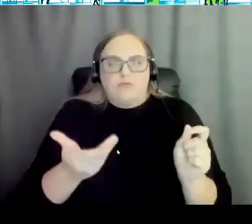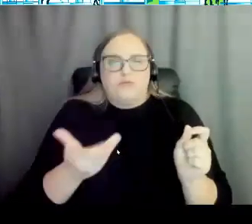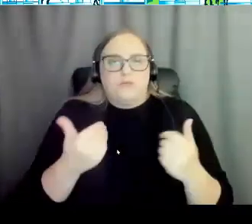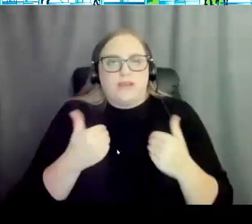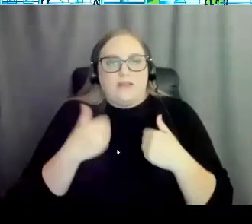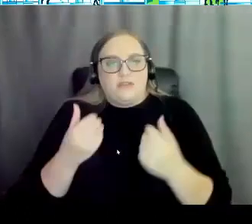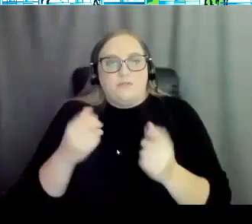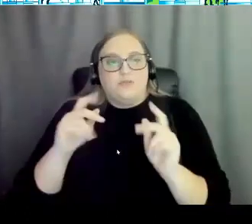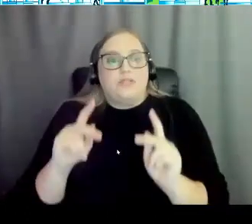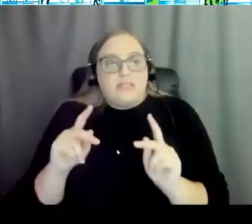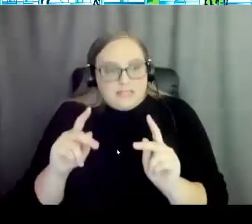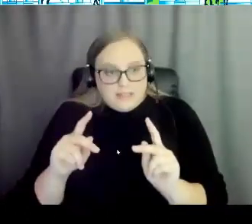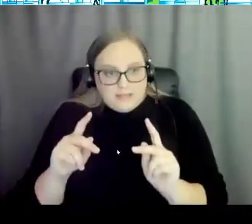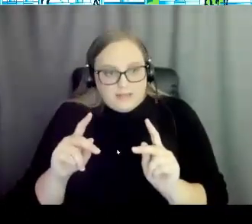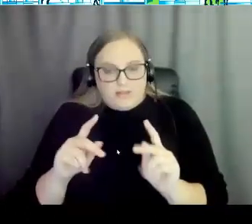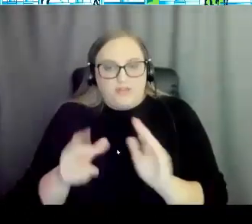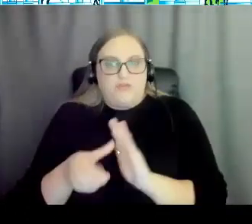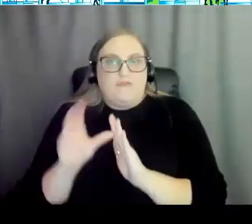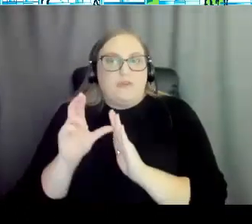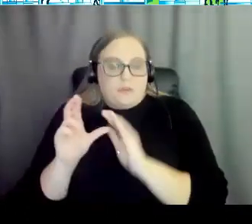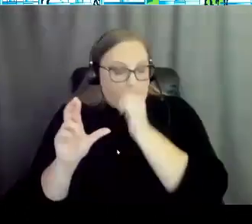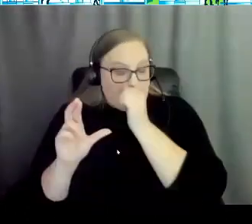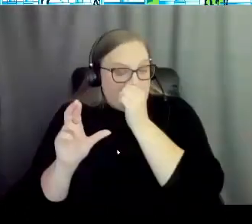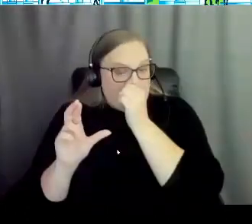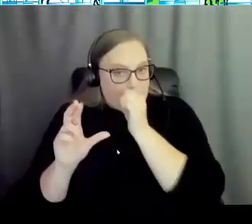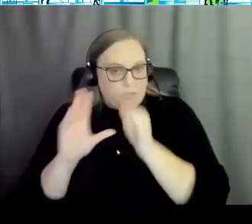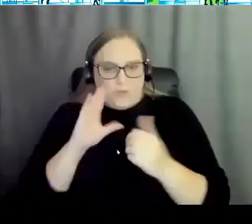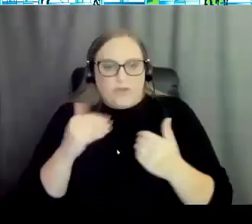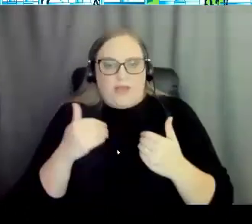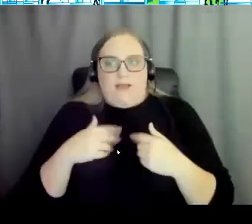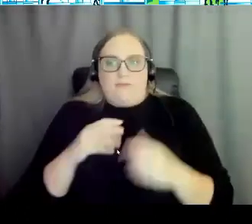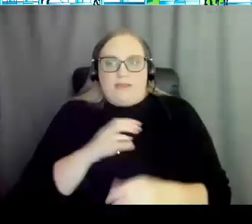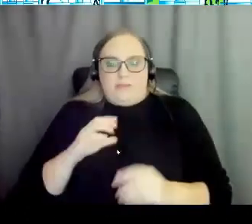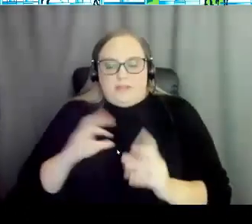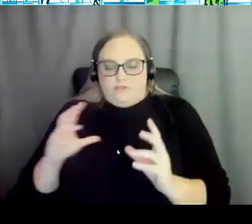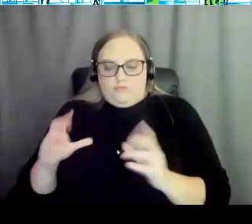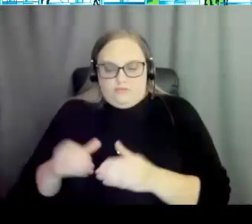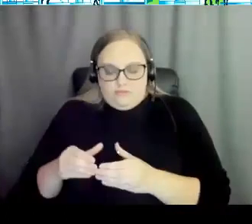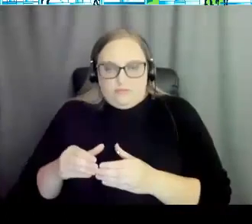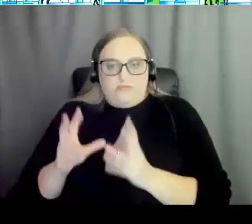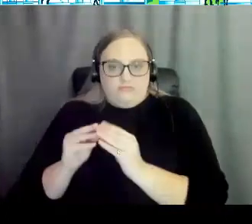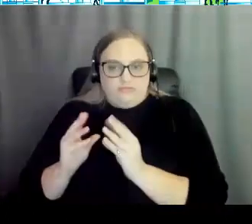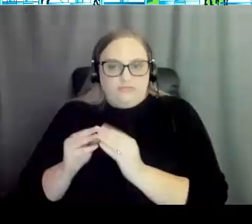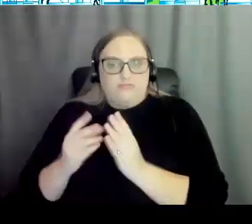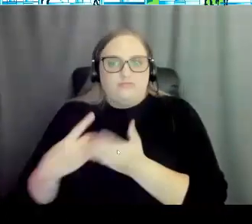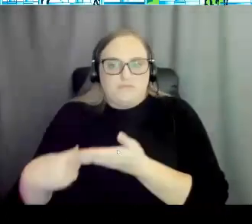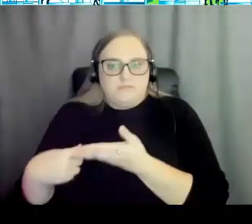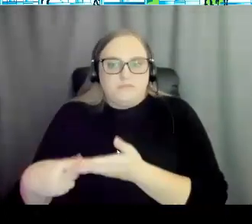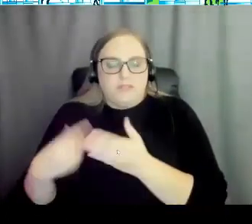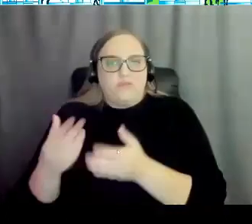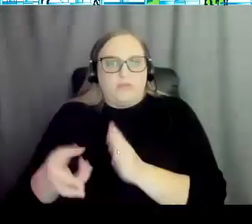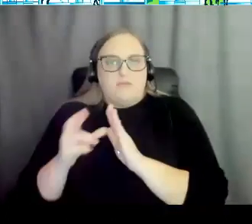to review, and we'll have a committee to review some proposals that have